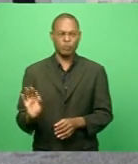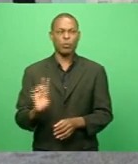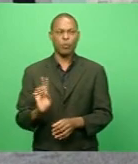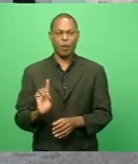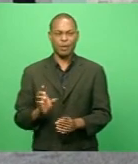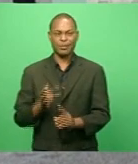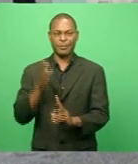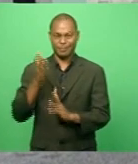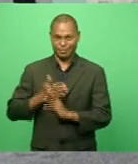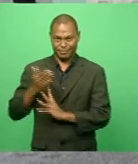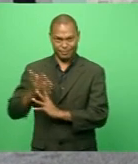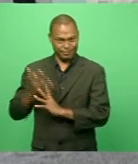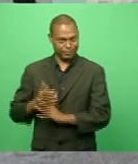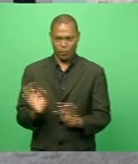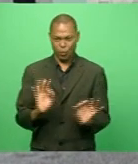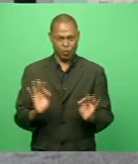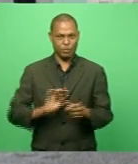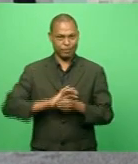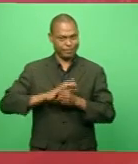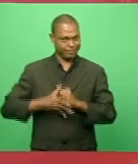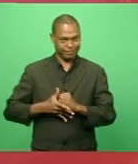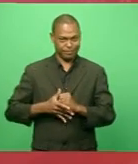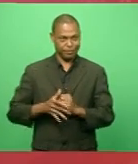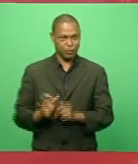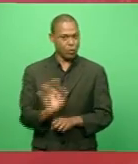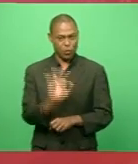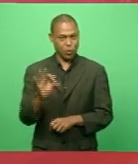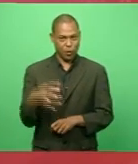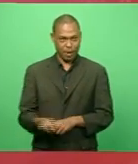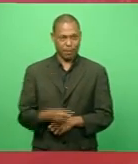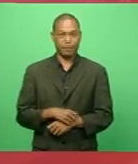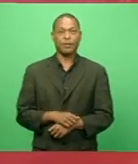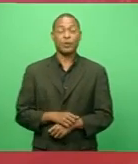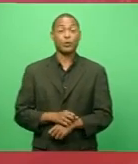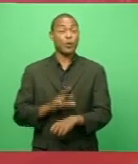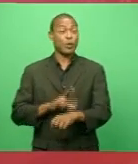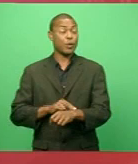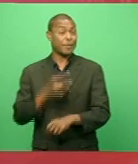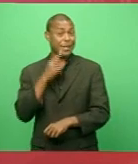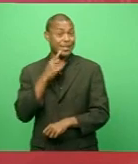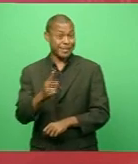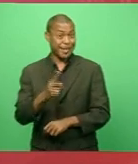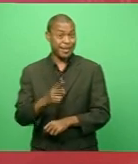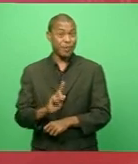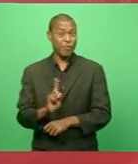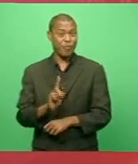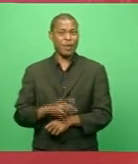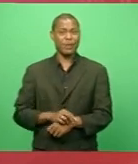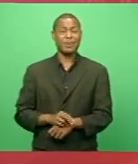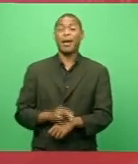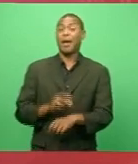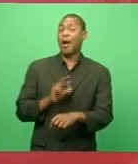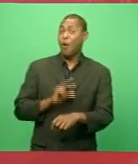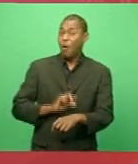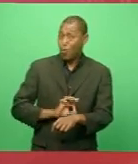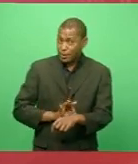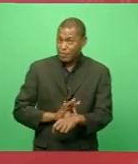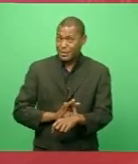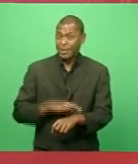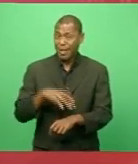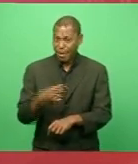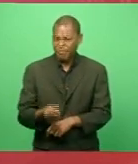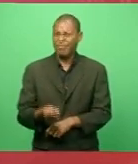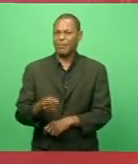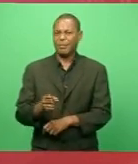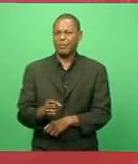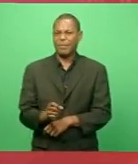active COVID-19 cases at the hospital. Dr. Fong says the quarantine facilities at the hospital is currently catering for